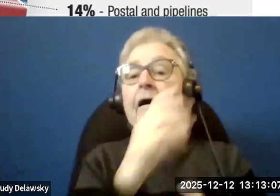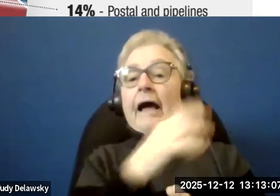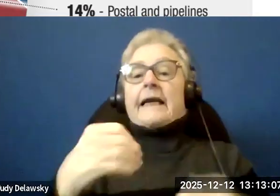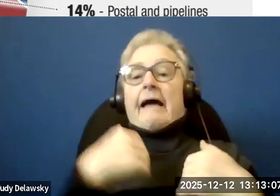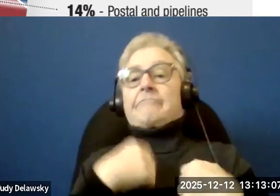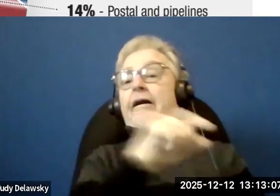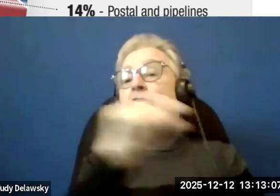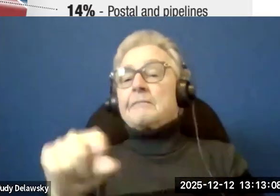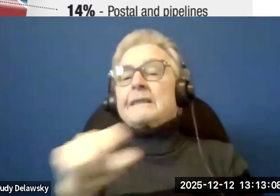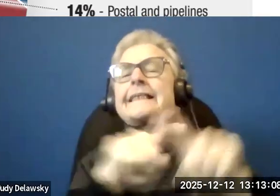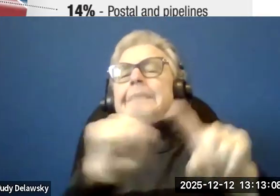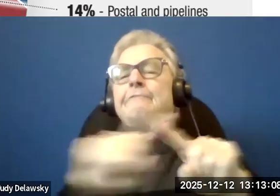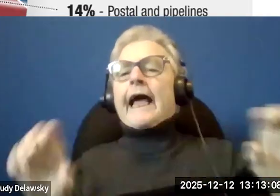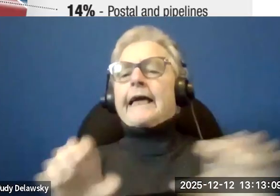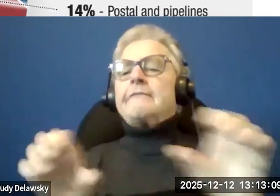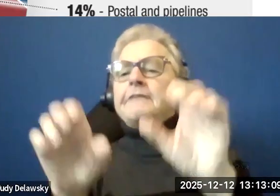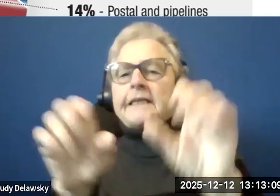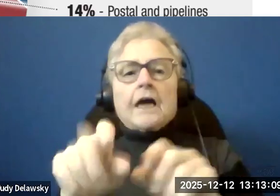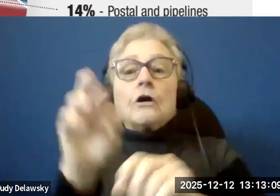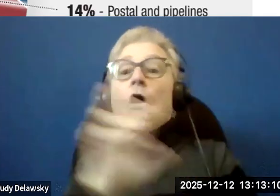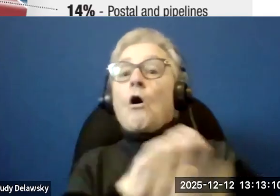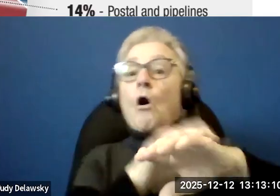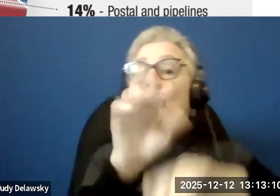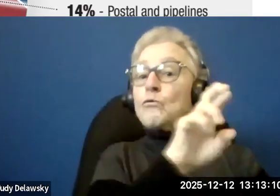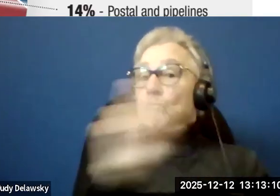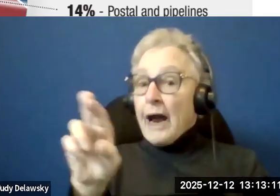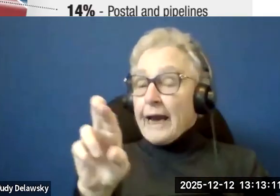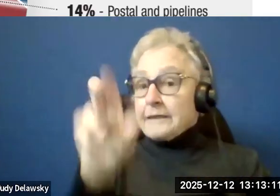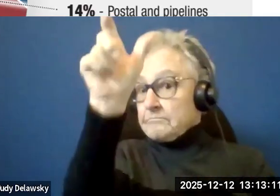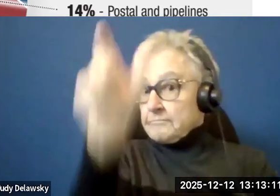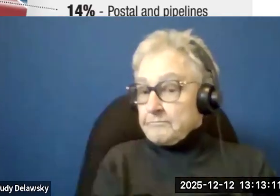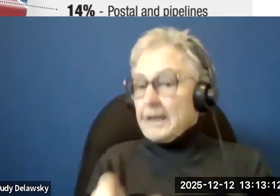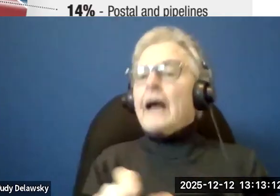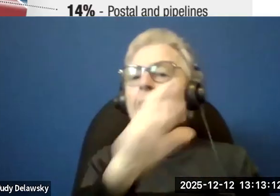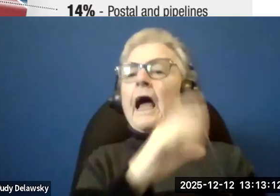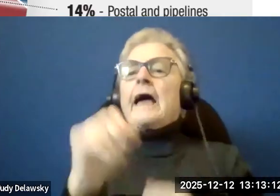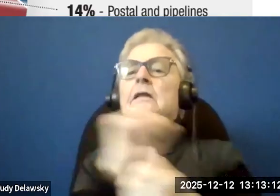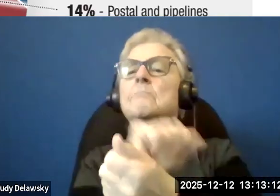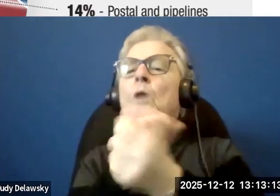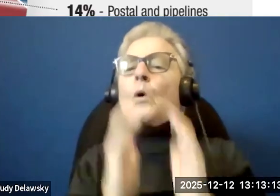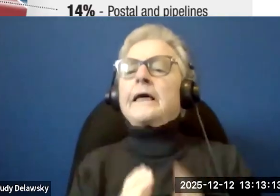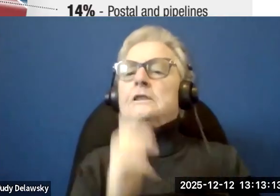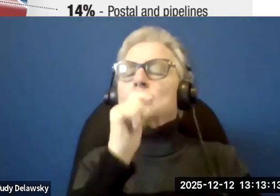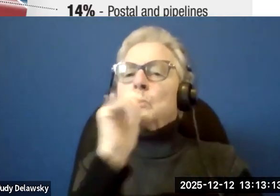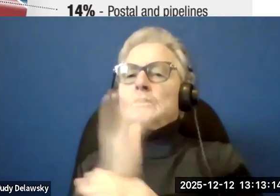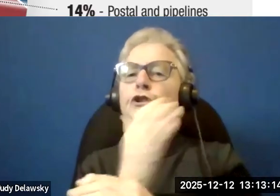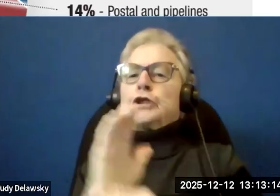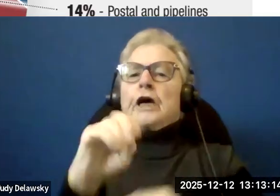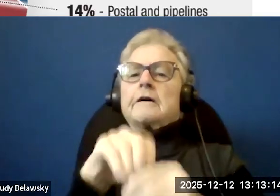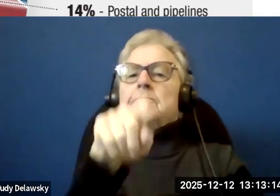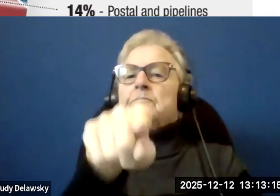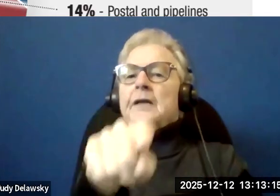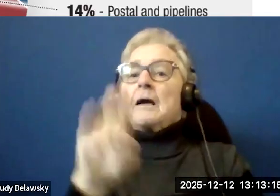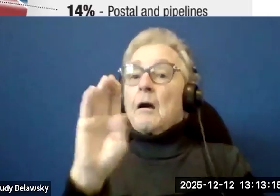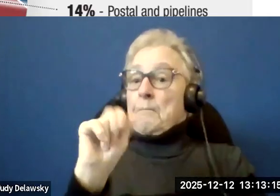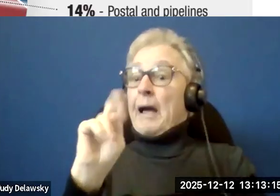certain activities there. And then on the right-hand side, you see the estimate shares of employees in these industries as well. So you can see banks are a big one